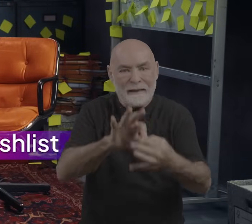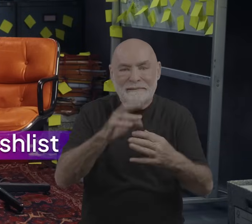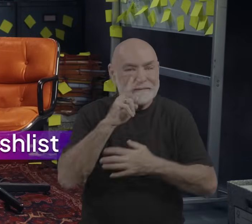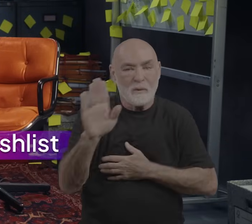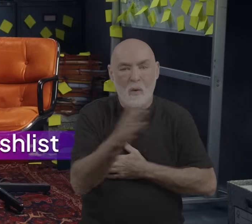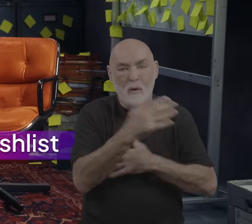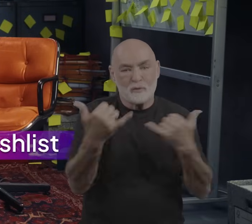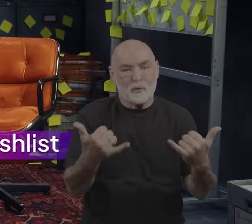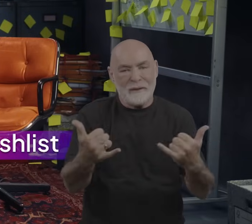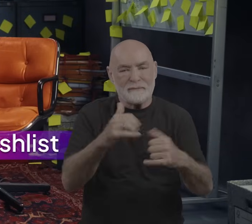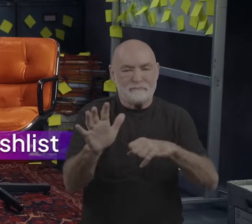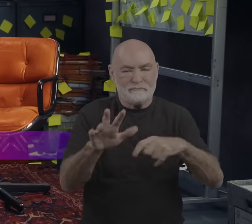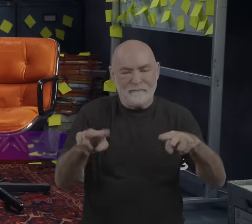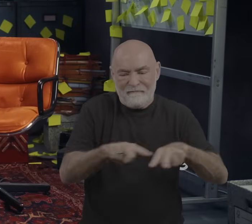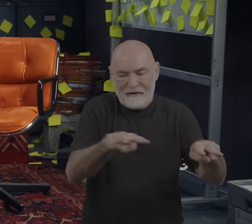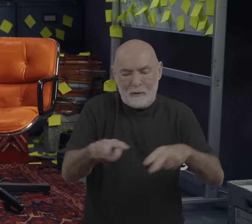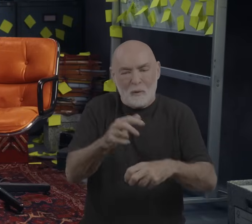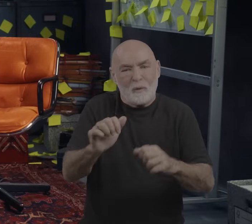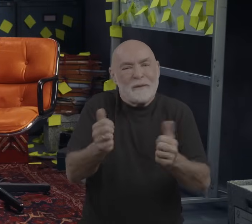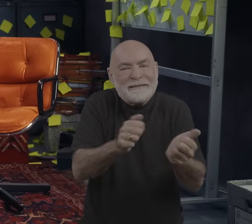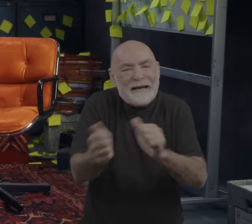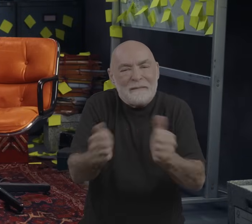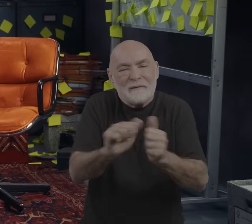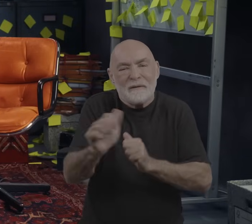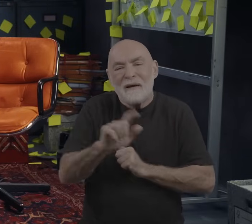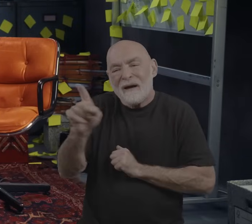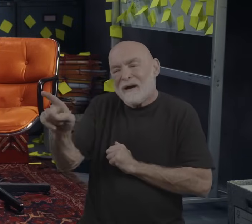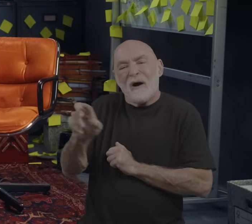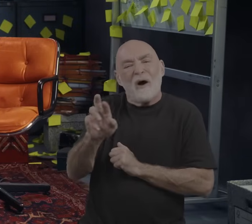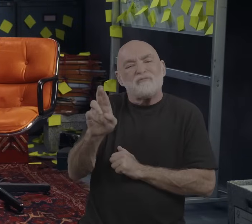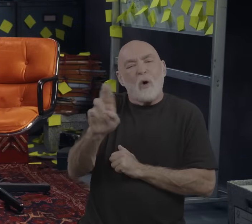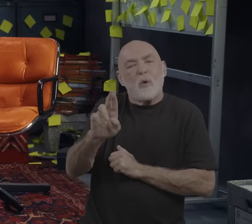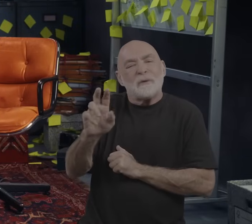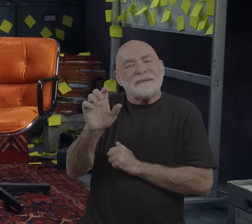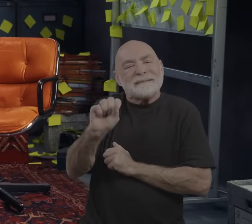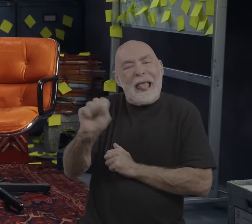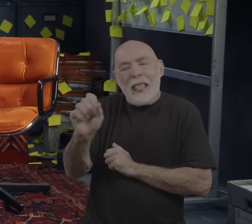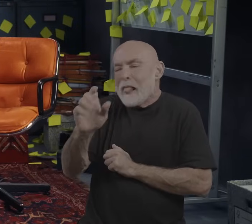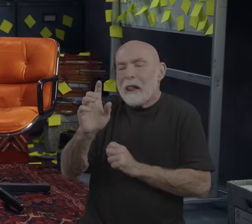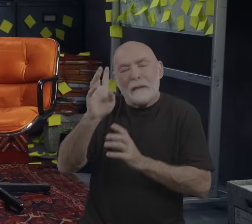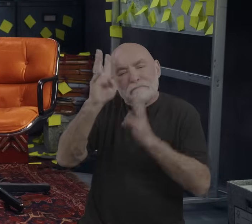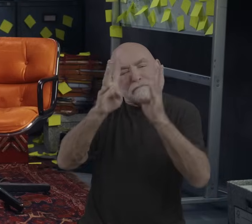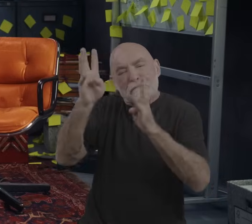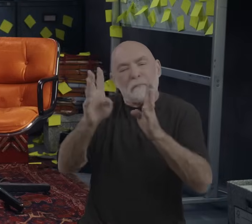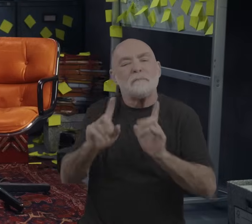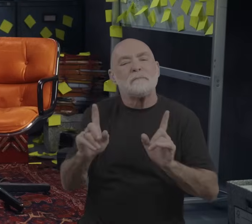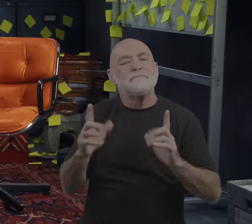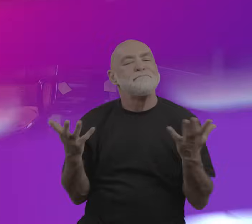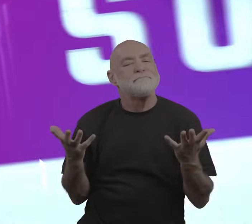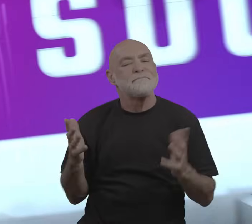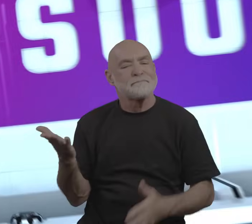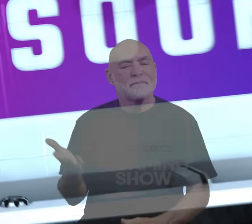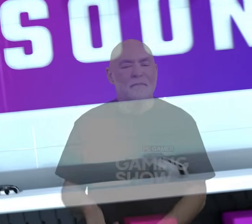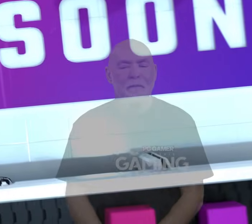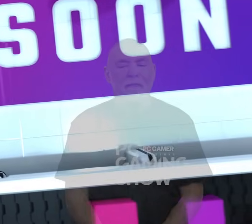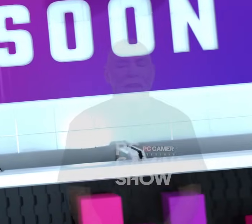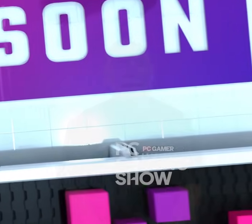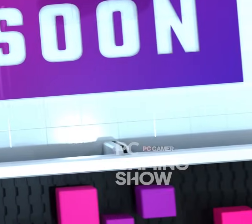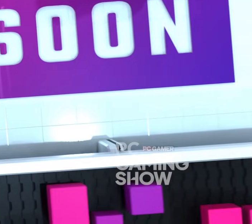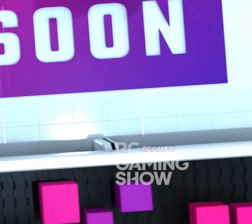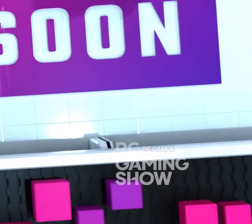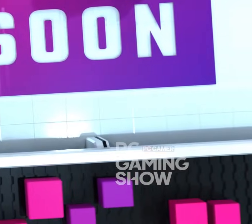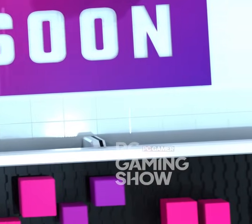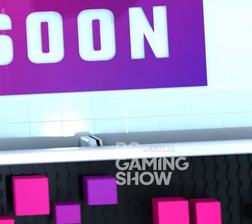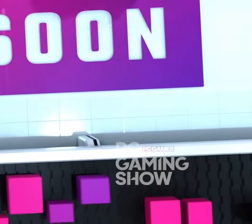see all the goodies in today's show. And in the meantime, let's see what our friends over at Rogue Snail have been cooking up.